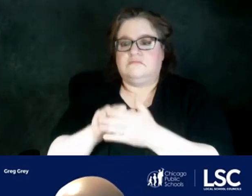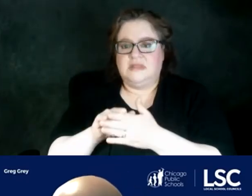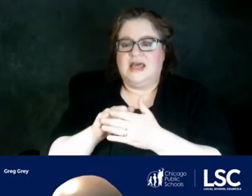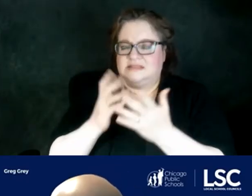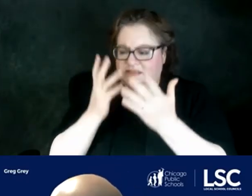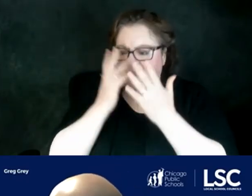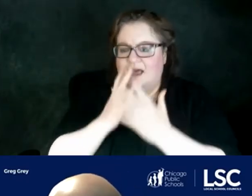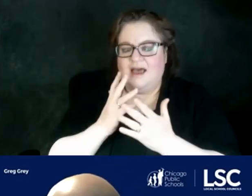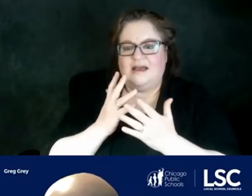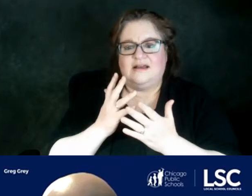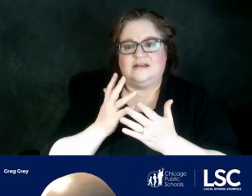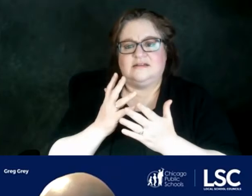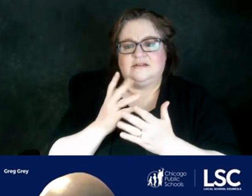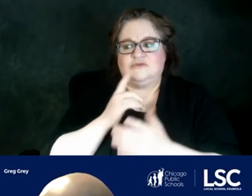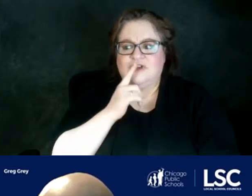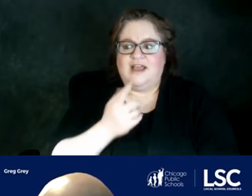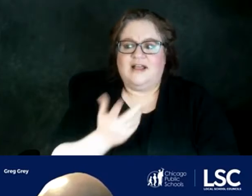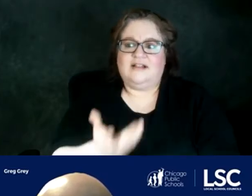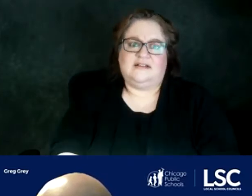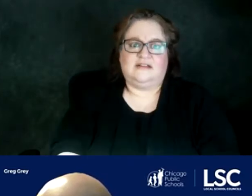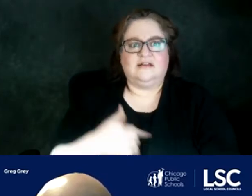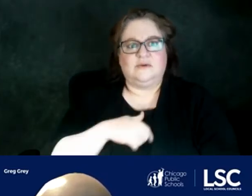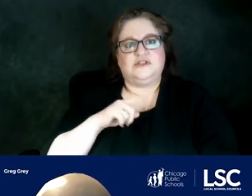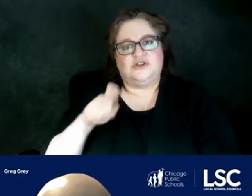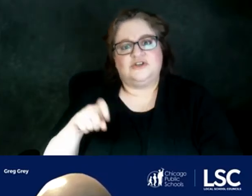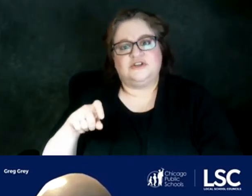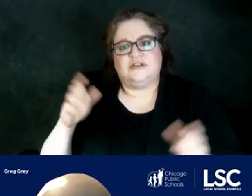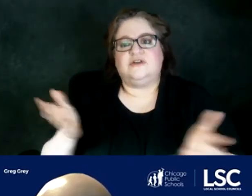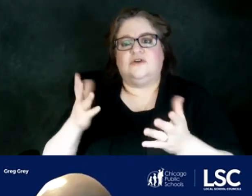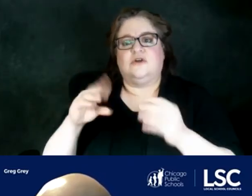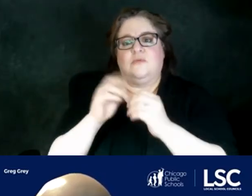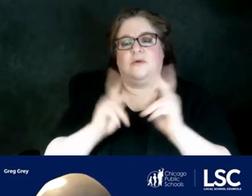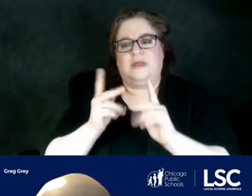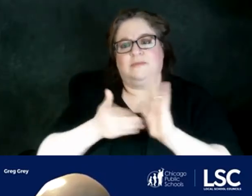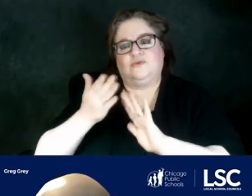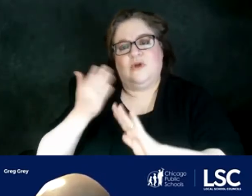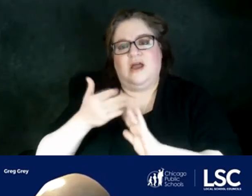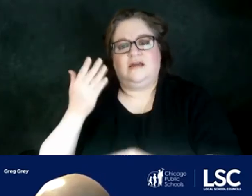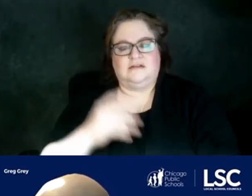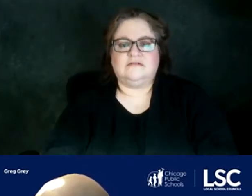sad reality. We should encourage more people to run. Absolutely.